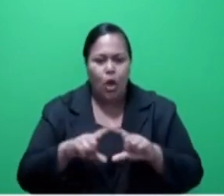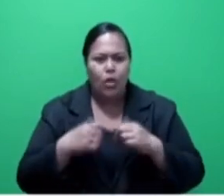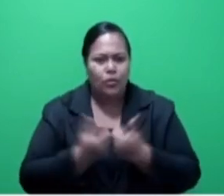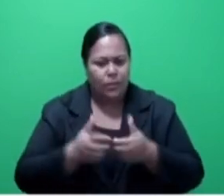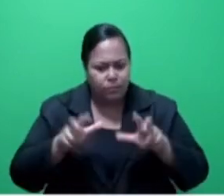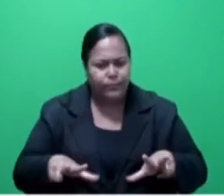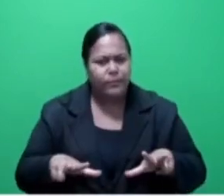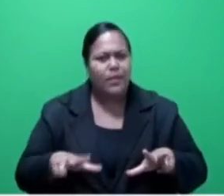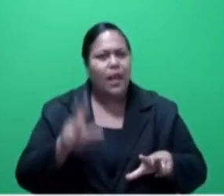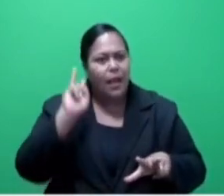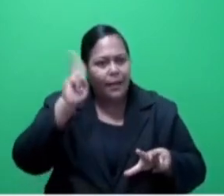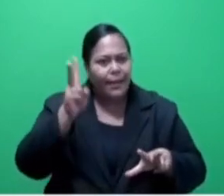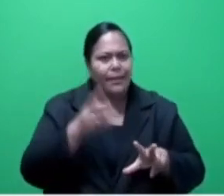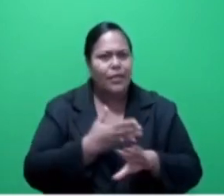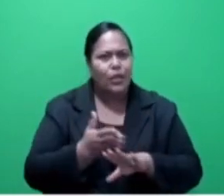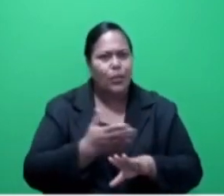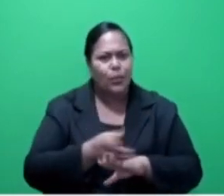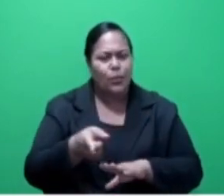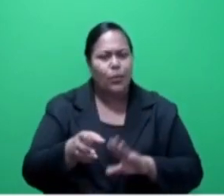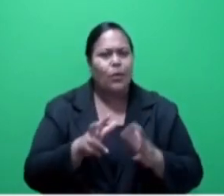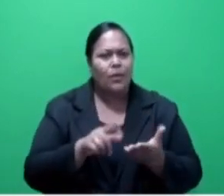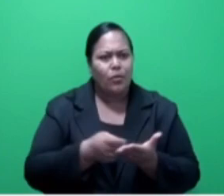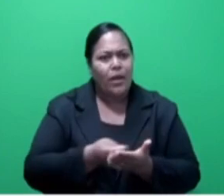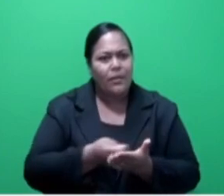TLTB, together with Garikau.